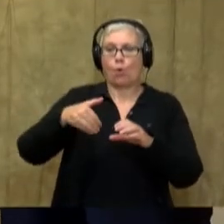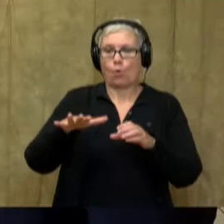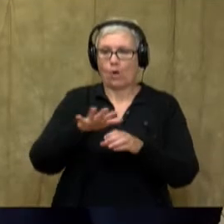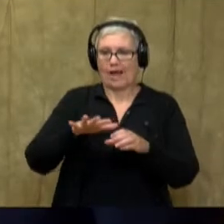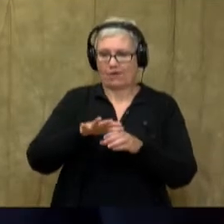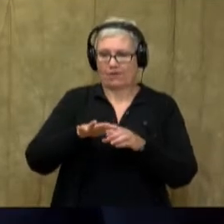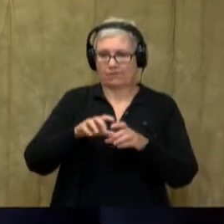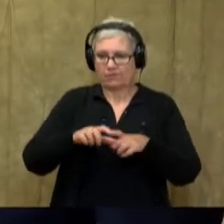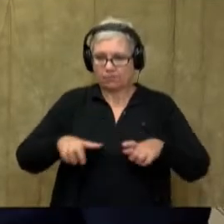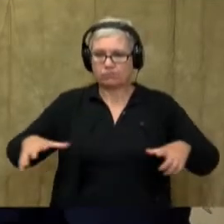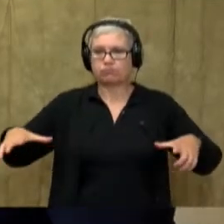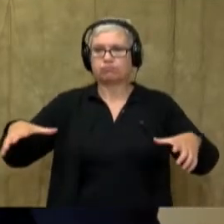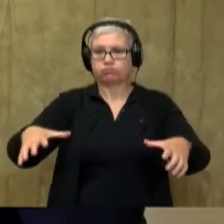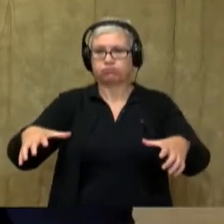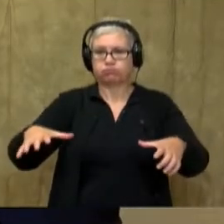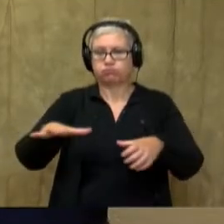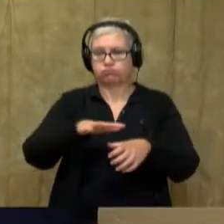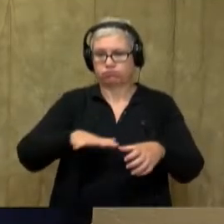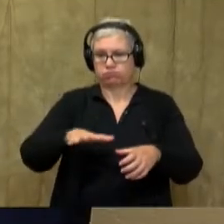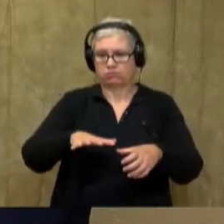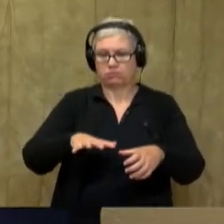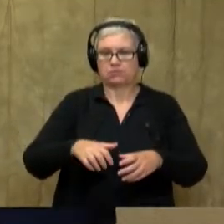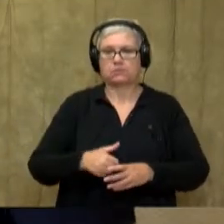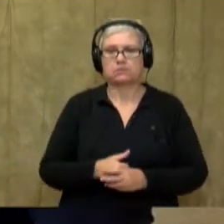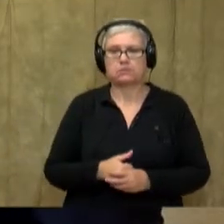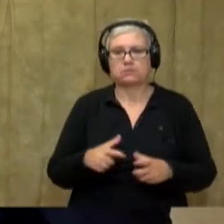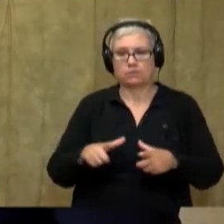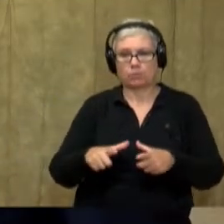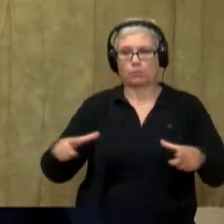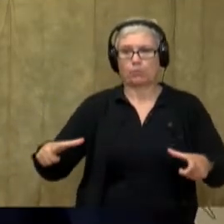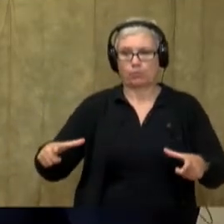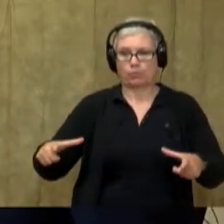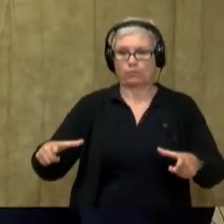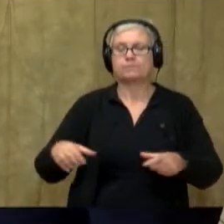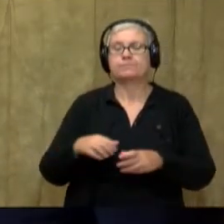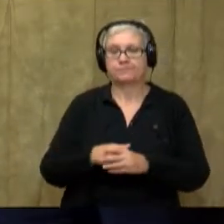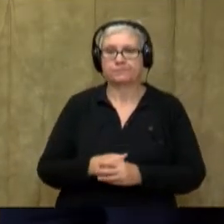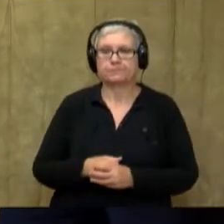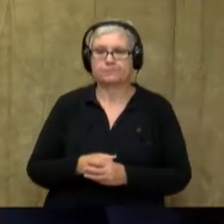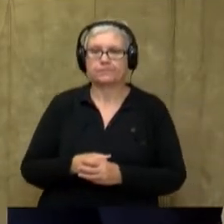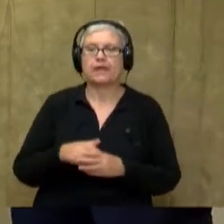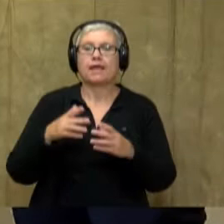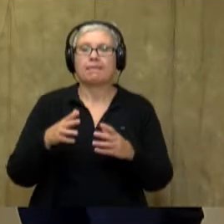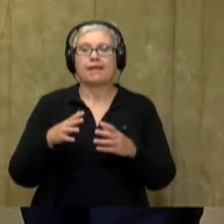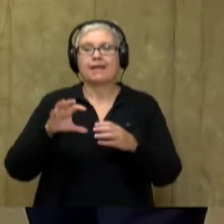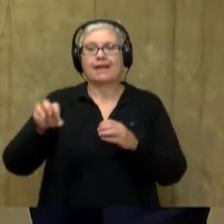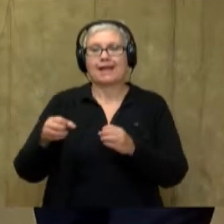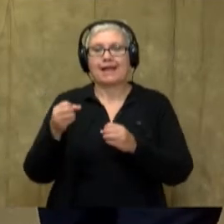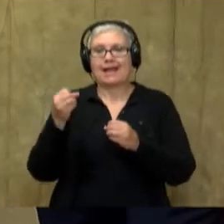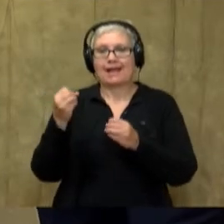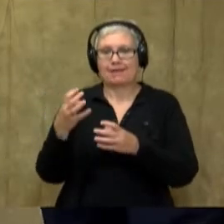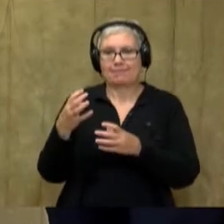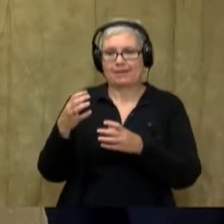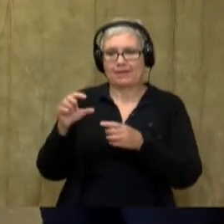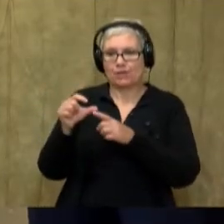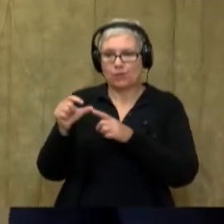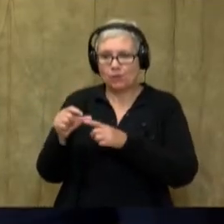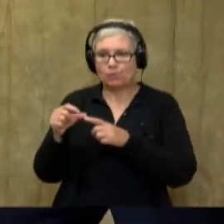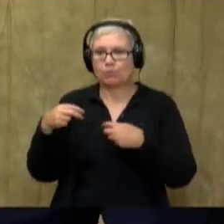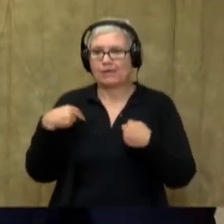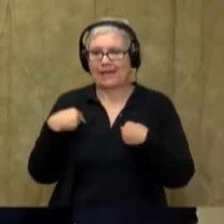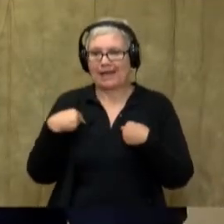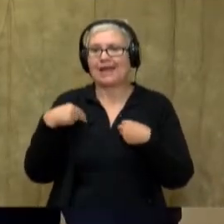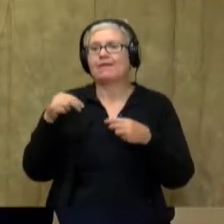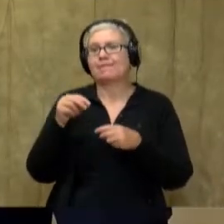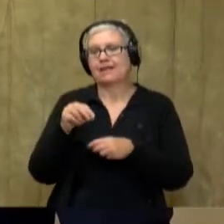the entire total number of smaller cubes in this case, so how much space we have, is going to be called the volume. So what I want to do now is kind of